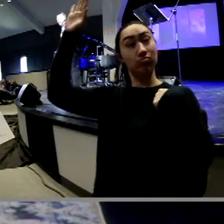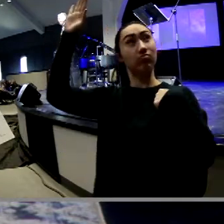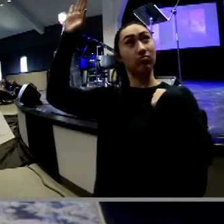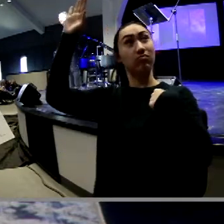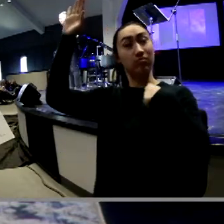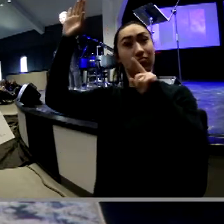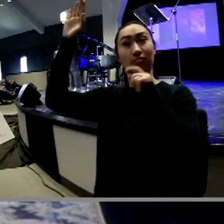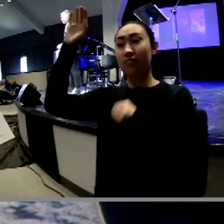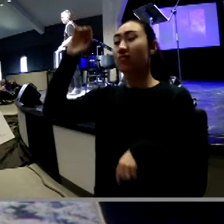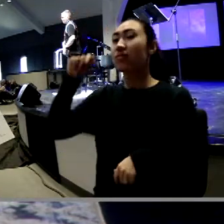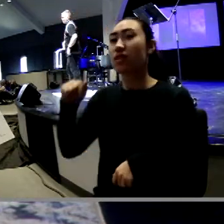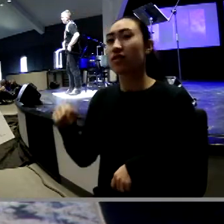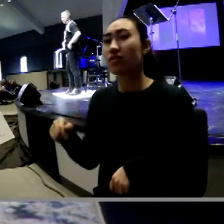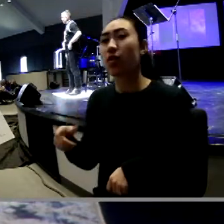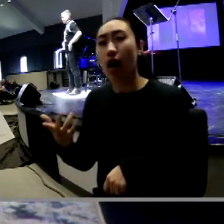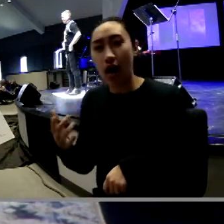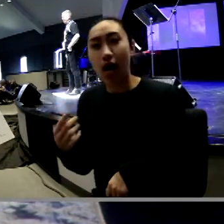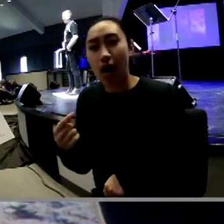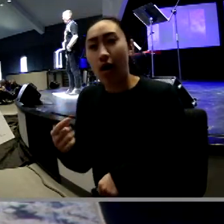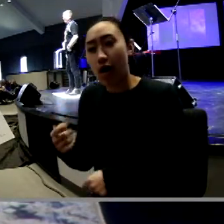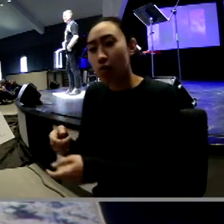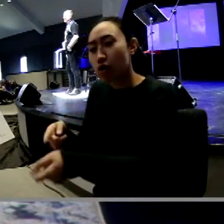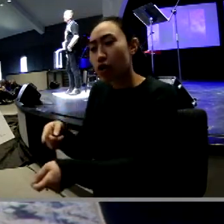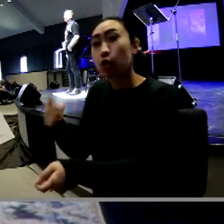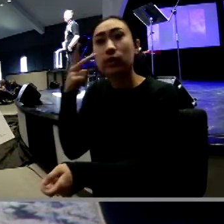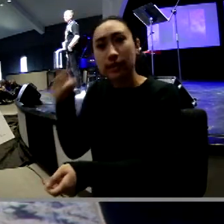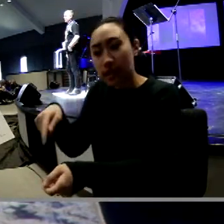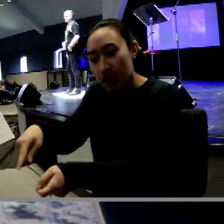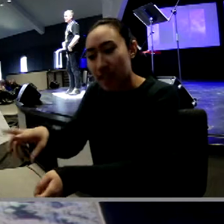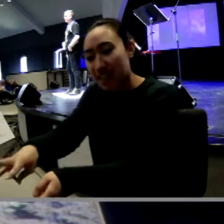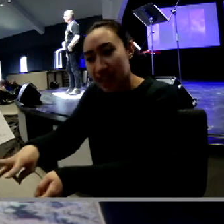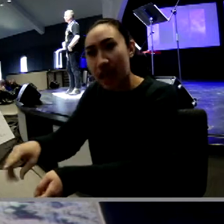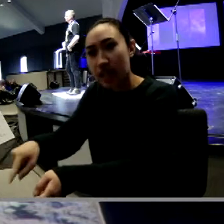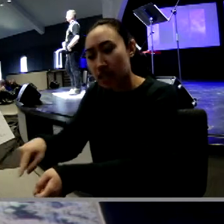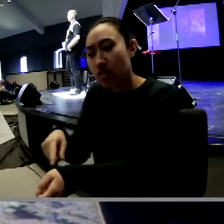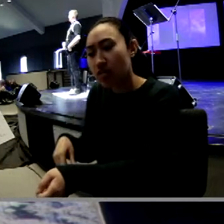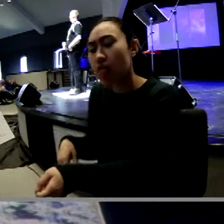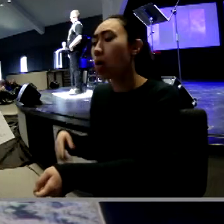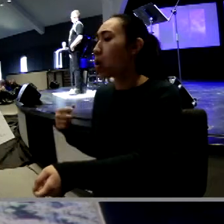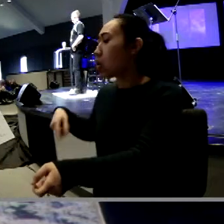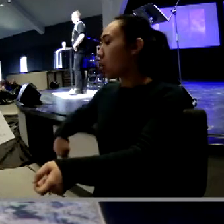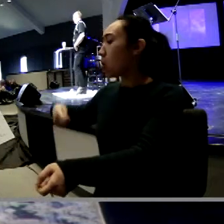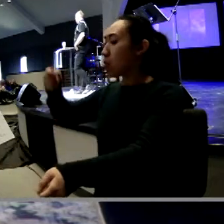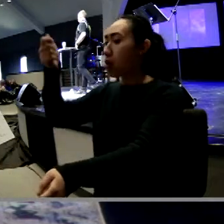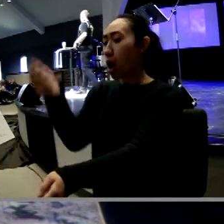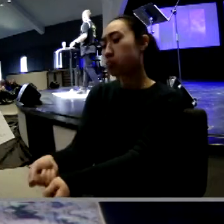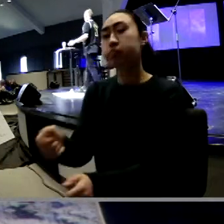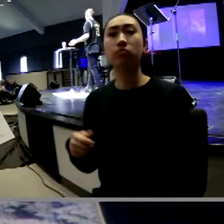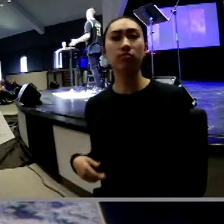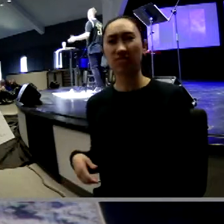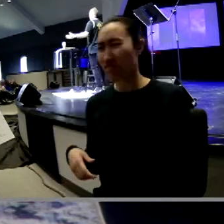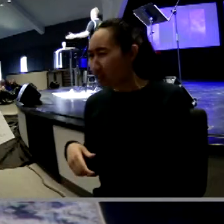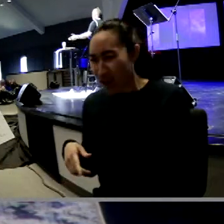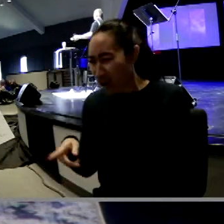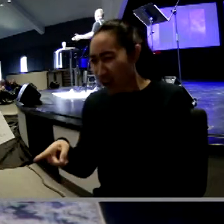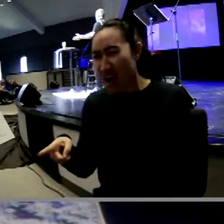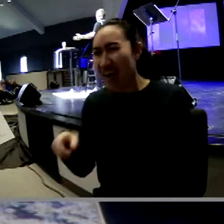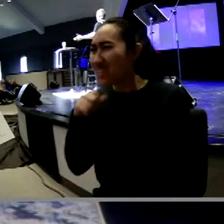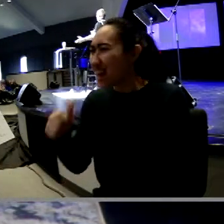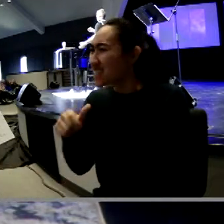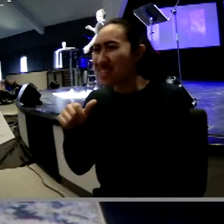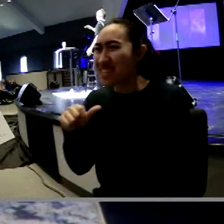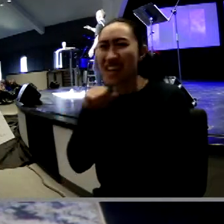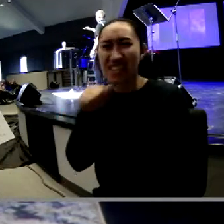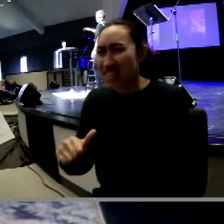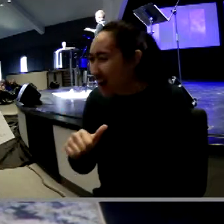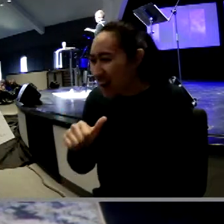somebody and they're like, that's a 9. I go, that's not a 9. That's a 6. No, it's a 9. Especially in the old ones before they figured out